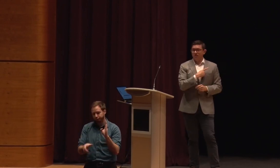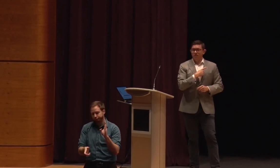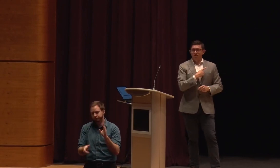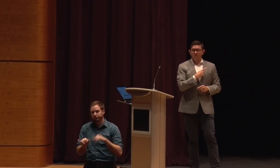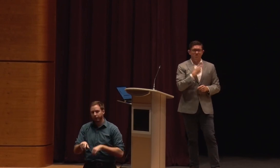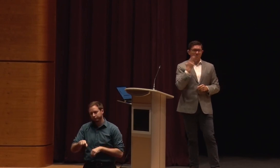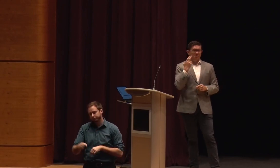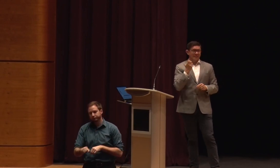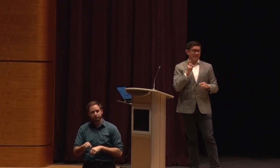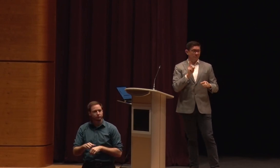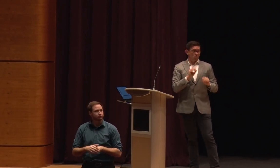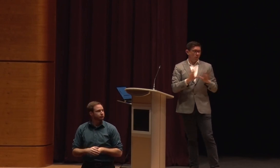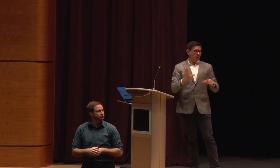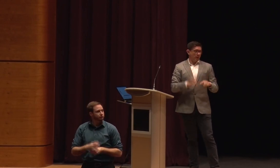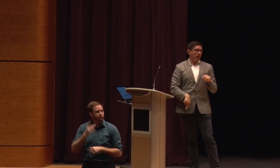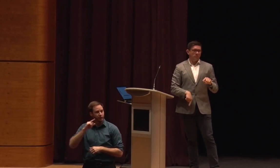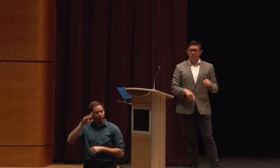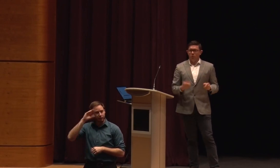You see that guy?